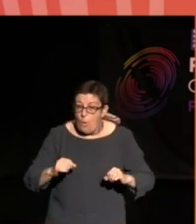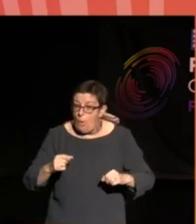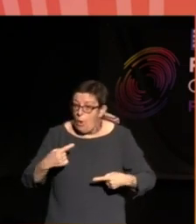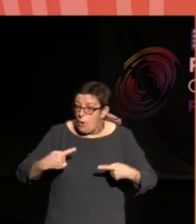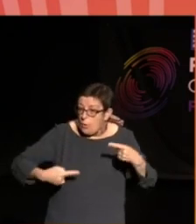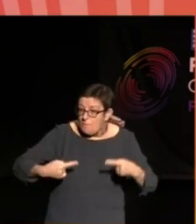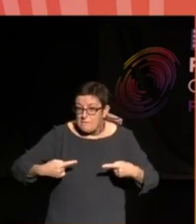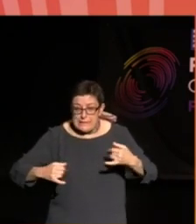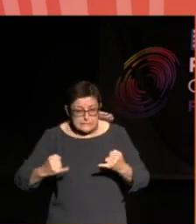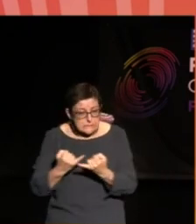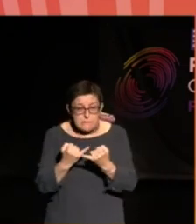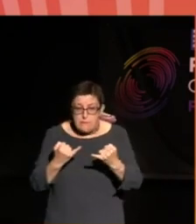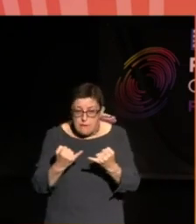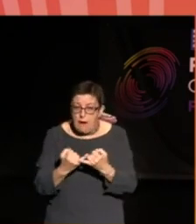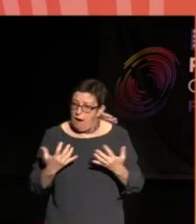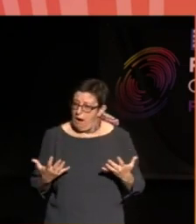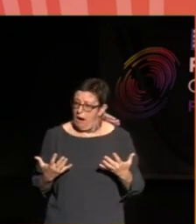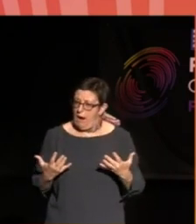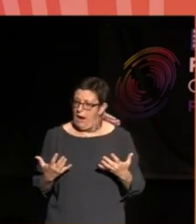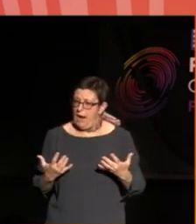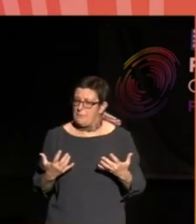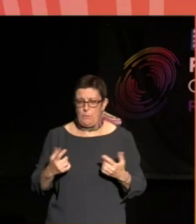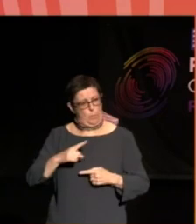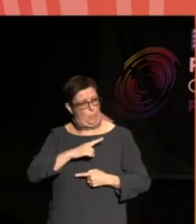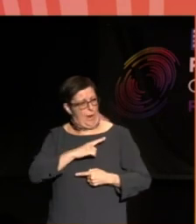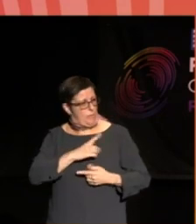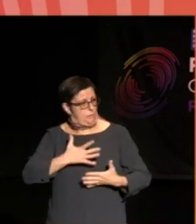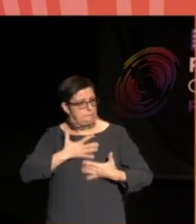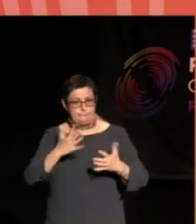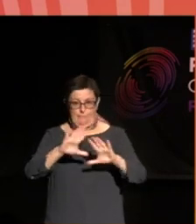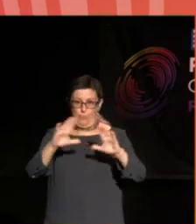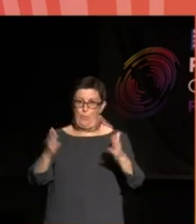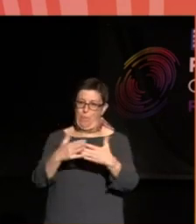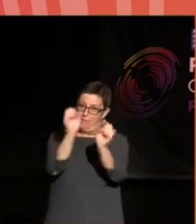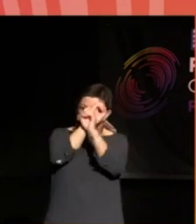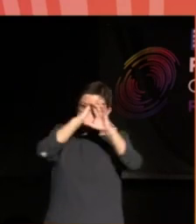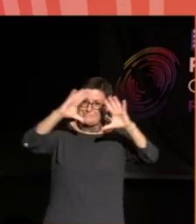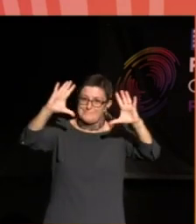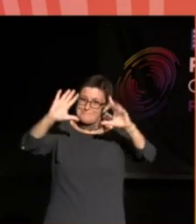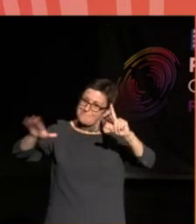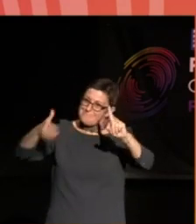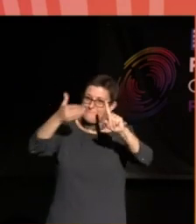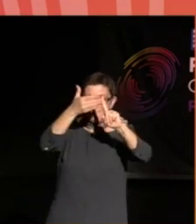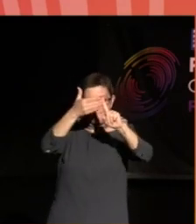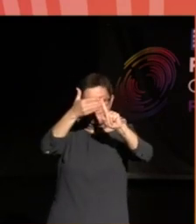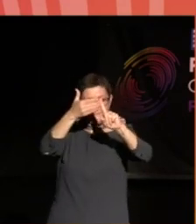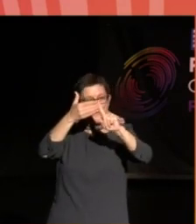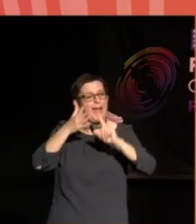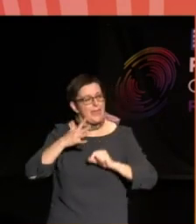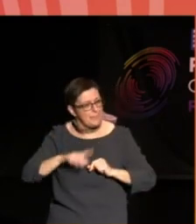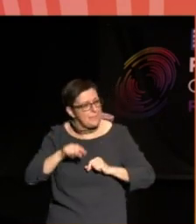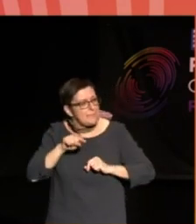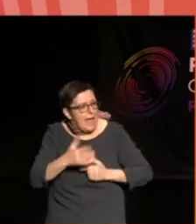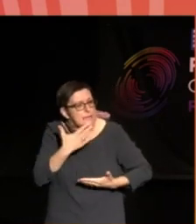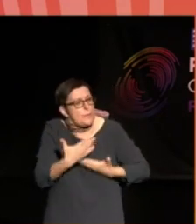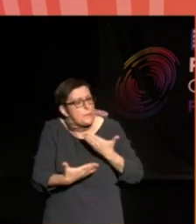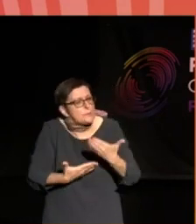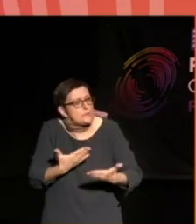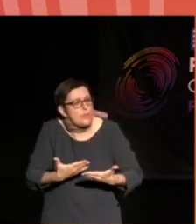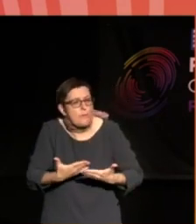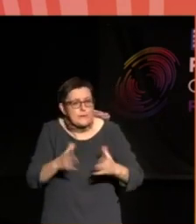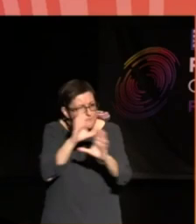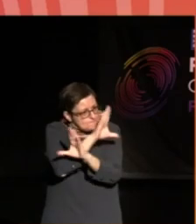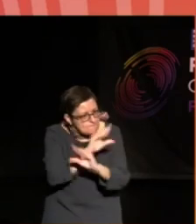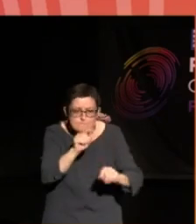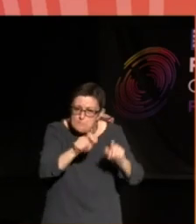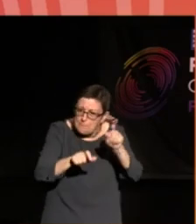that world, it seems to me, not to like. And I think that that's the story that we need to collectively tell, to the